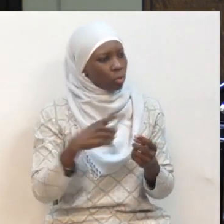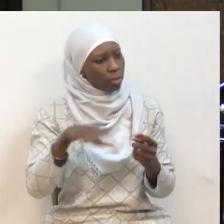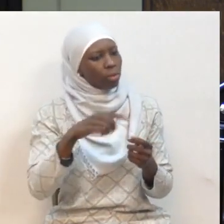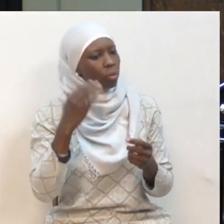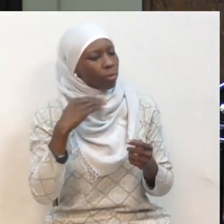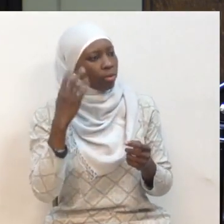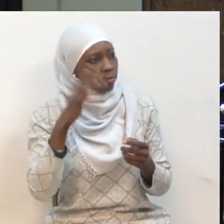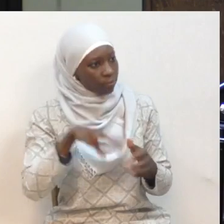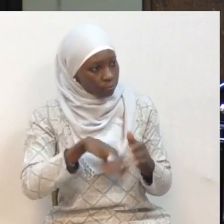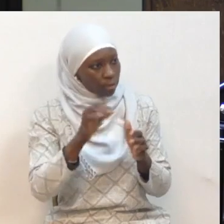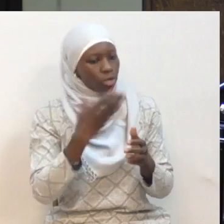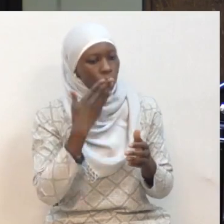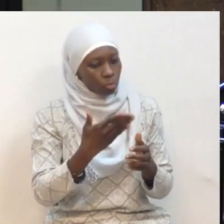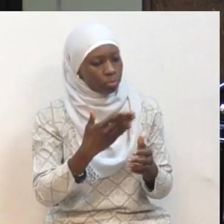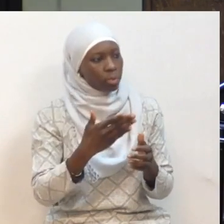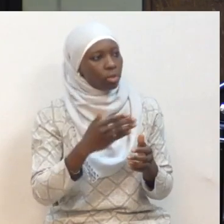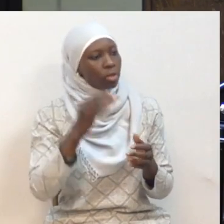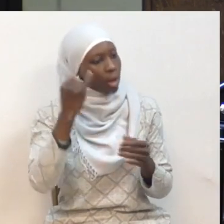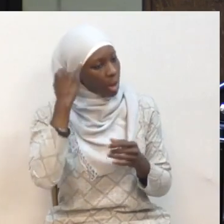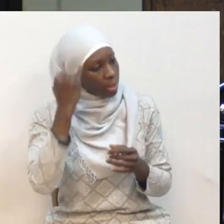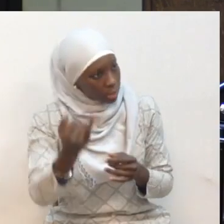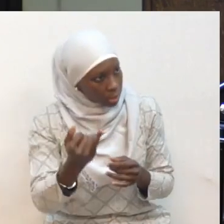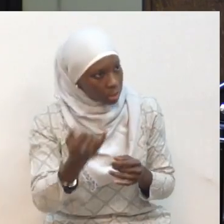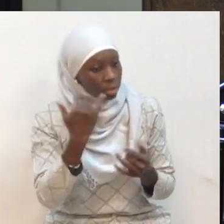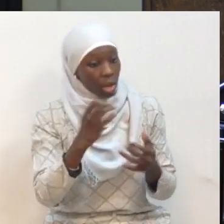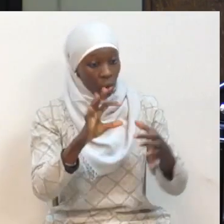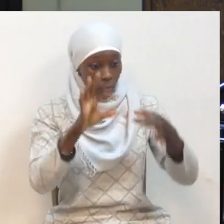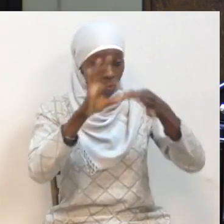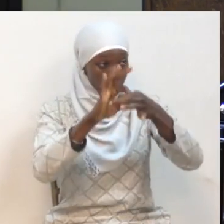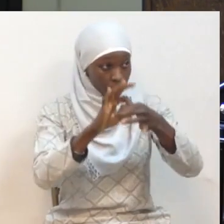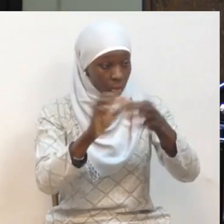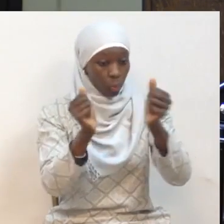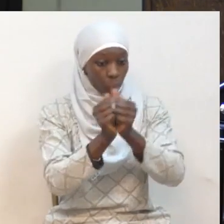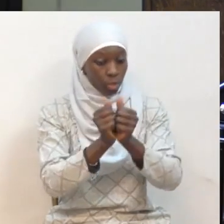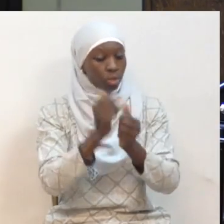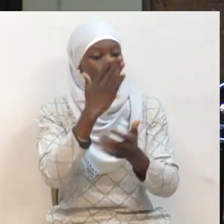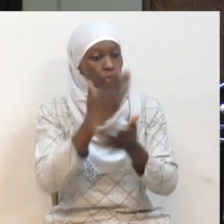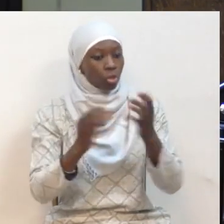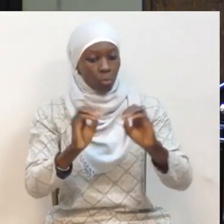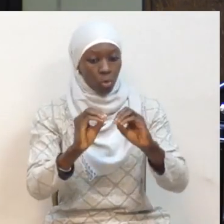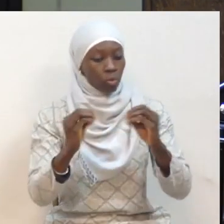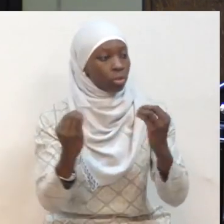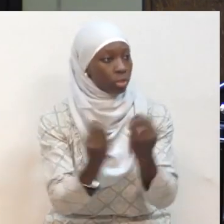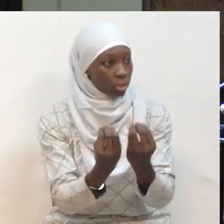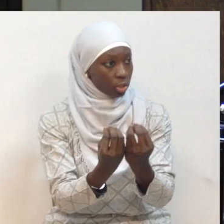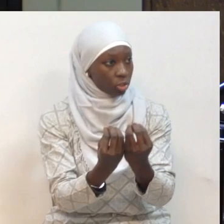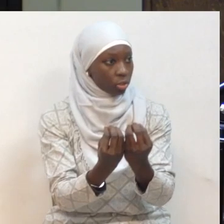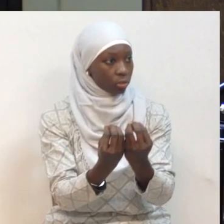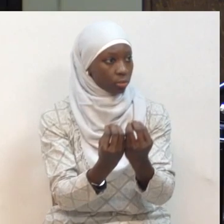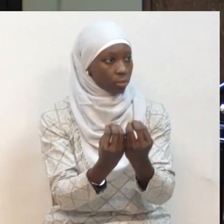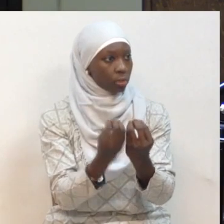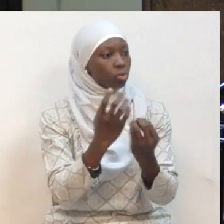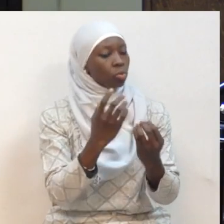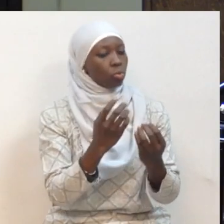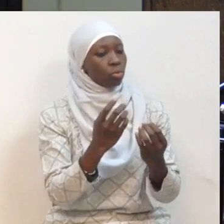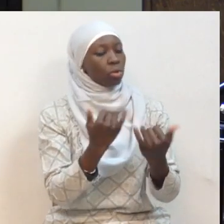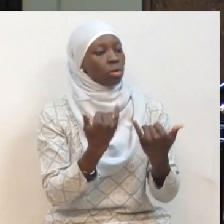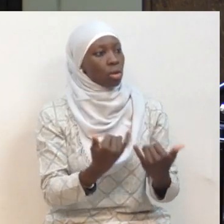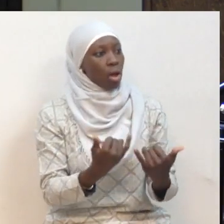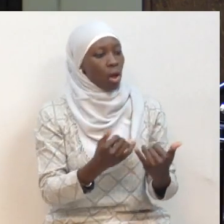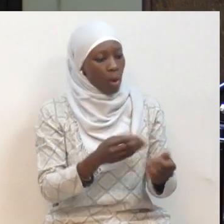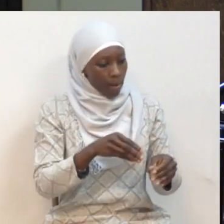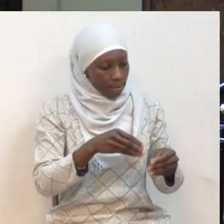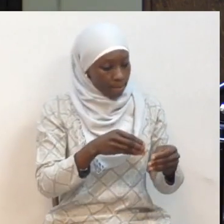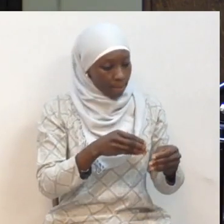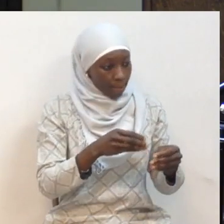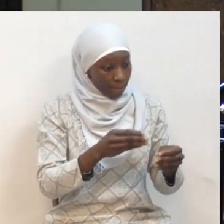some organization that cares on this issue to buy a shelter. And ICNA, the Islamic Circle of